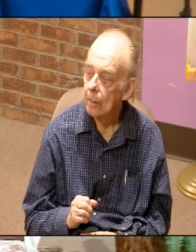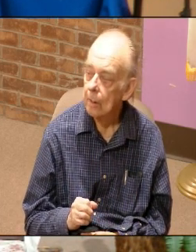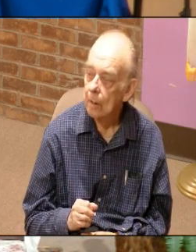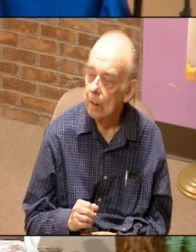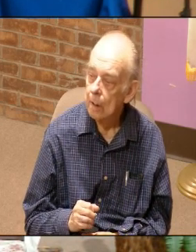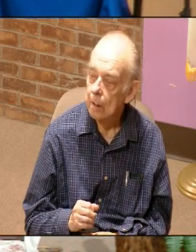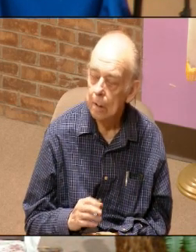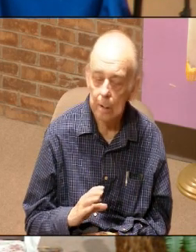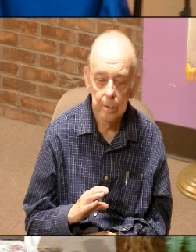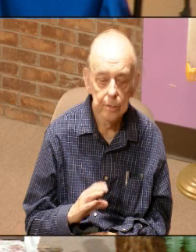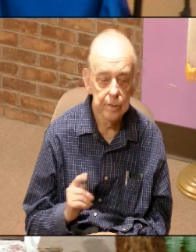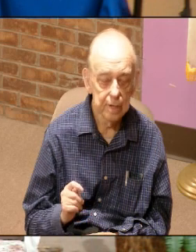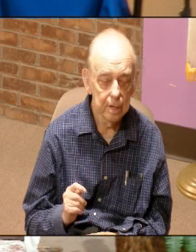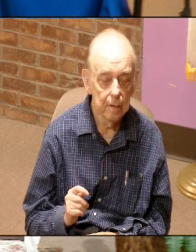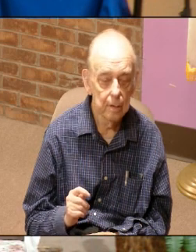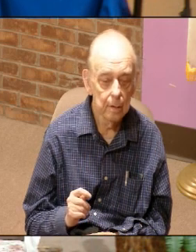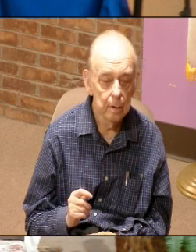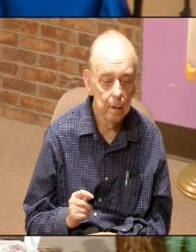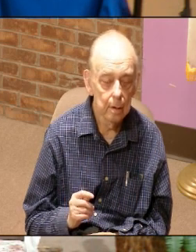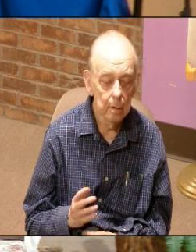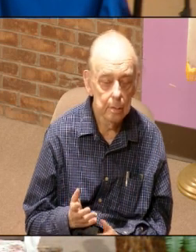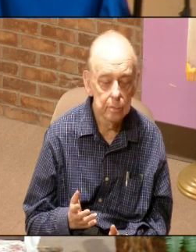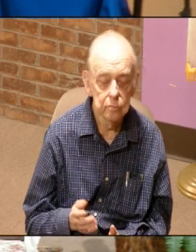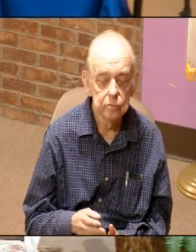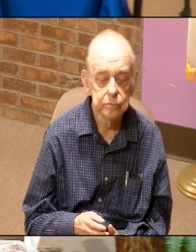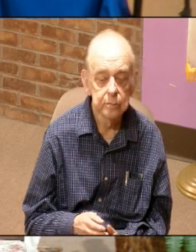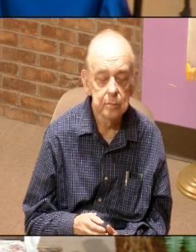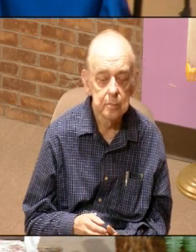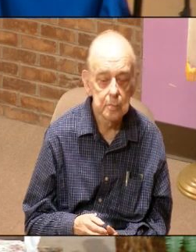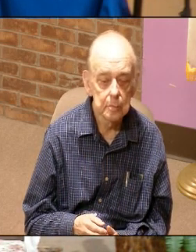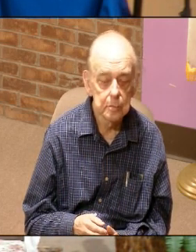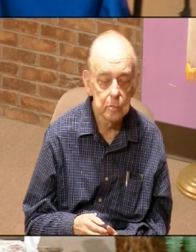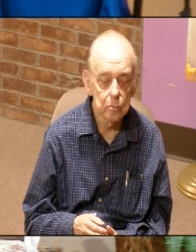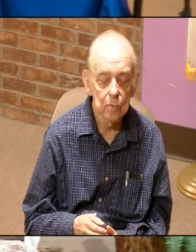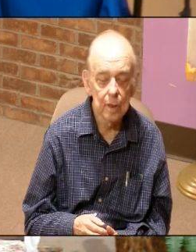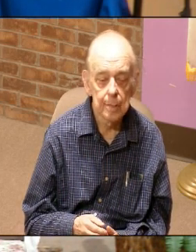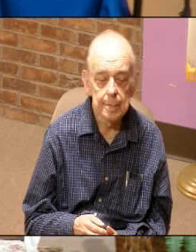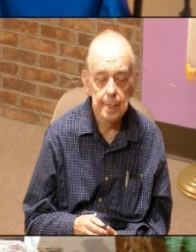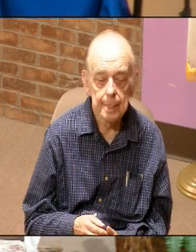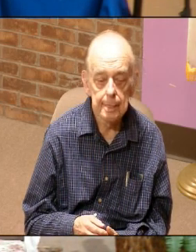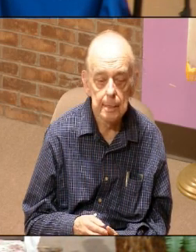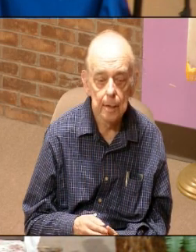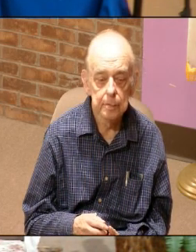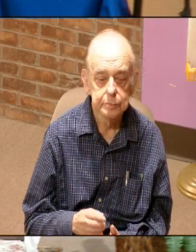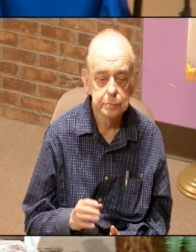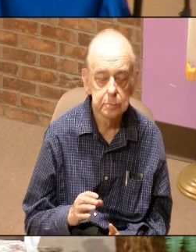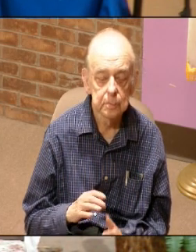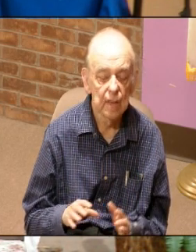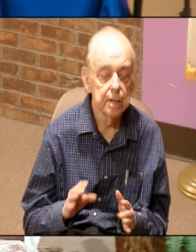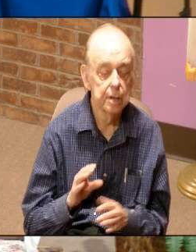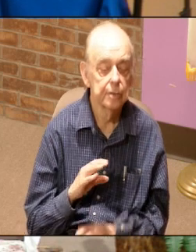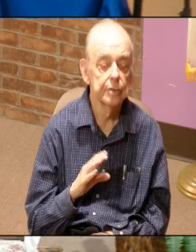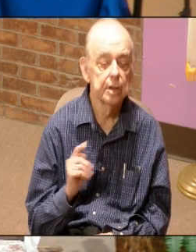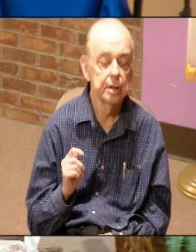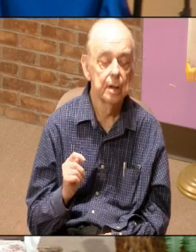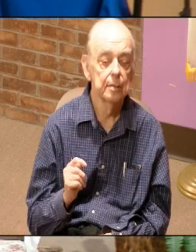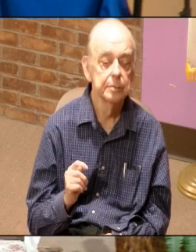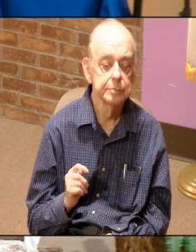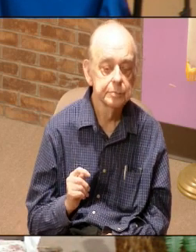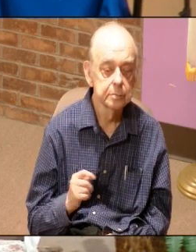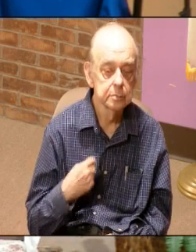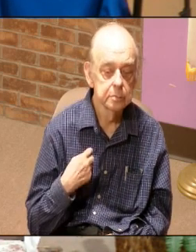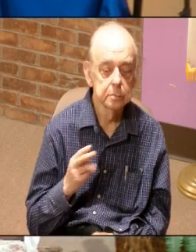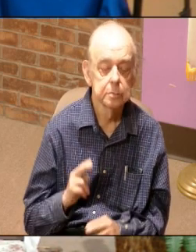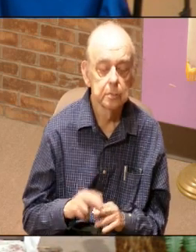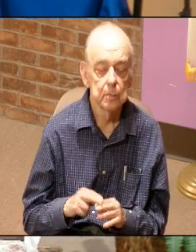a CT okay sometimes I don't get them right I have to get the stories right did the CT we're